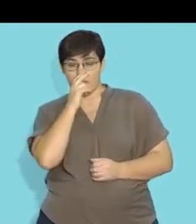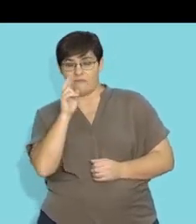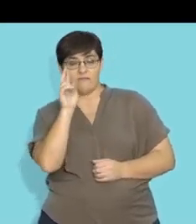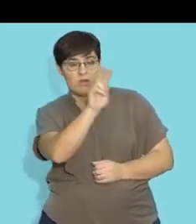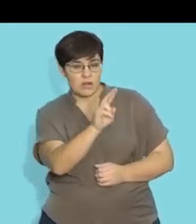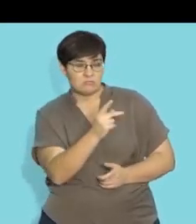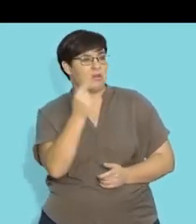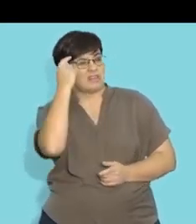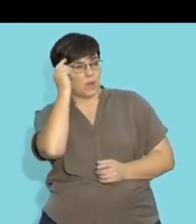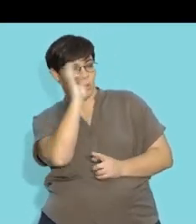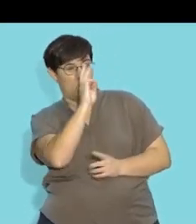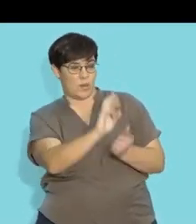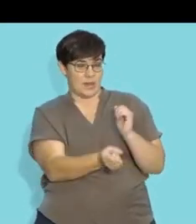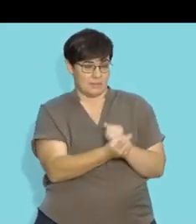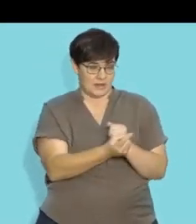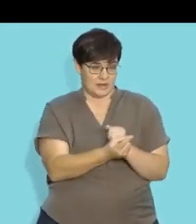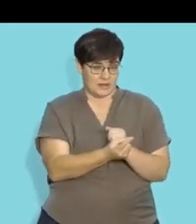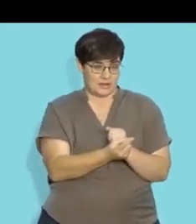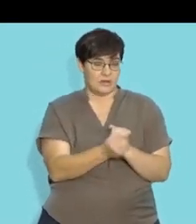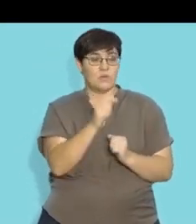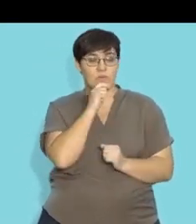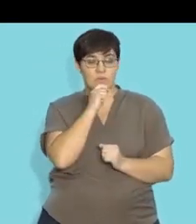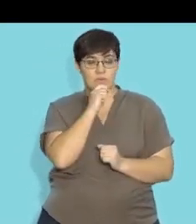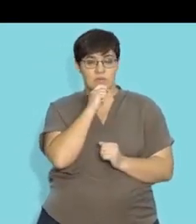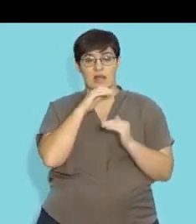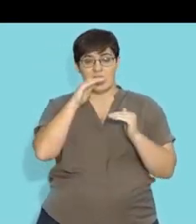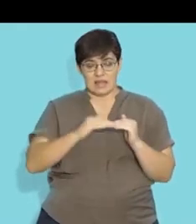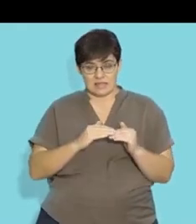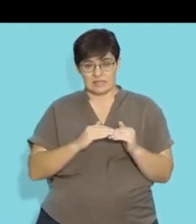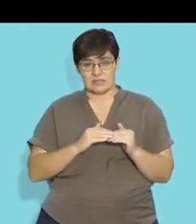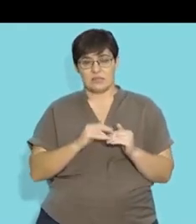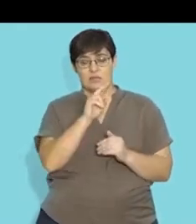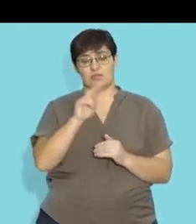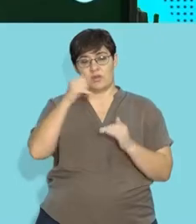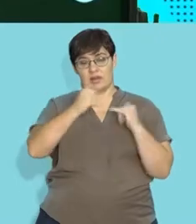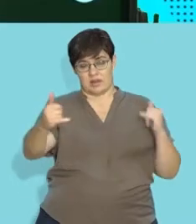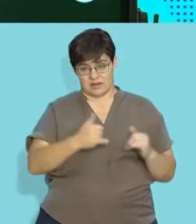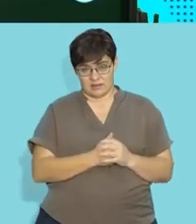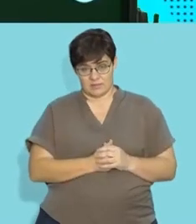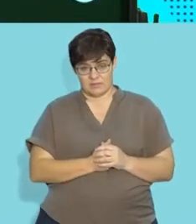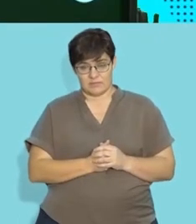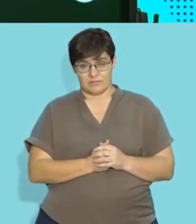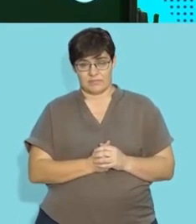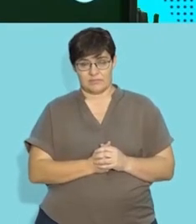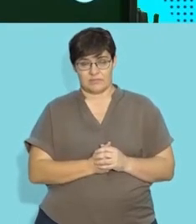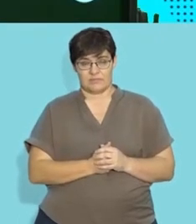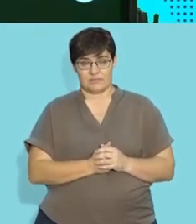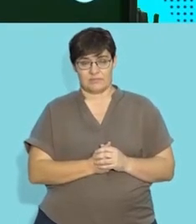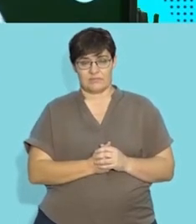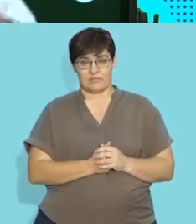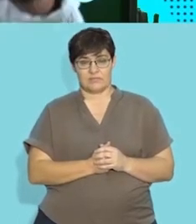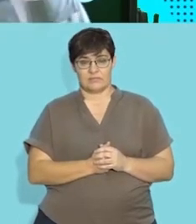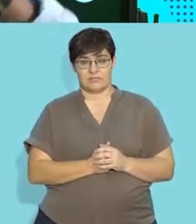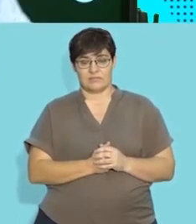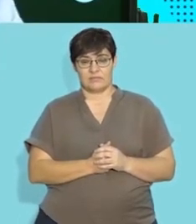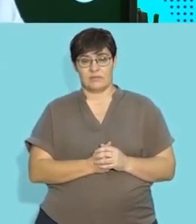predict using the least square line or the regression line. But interpolation is